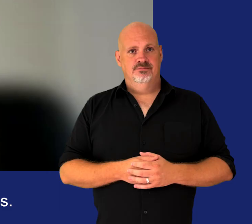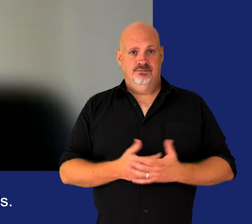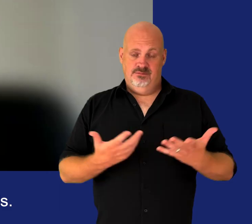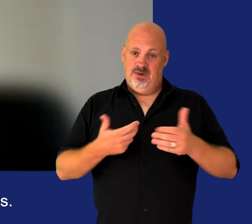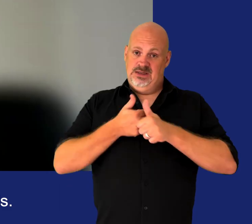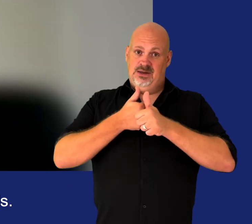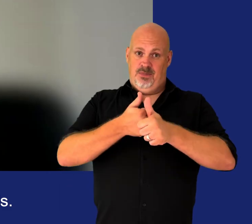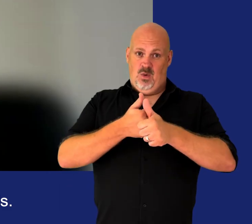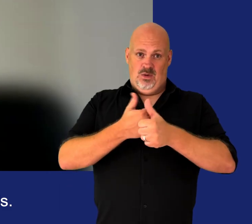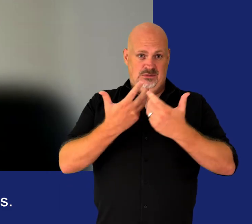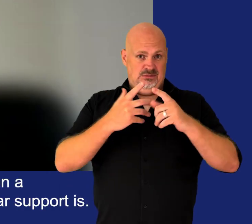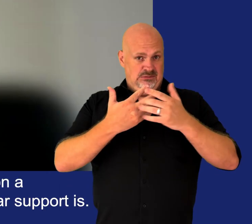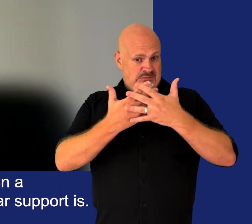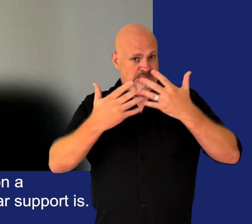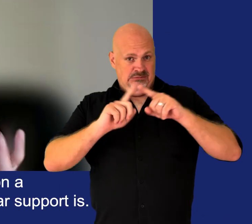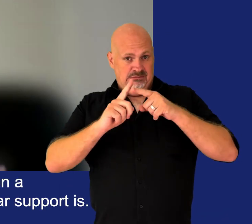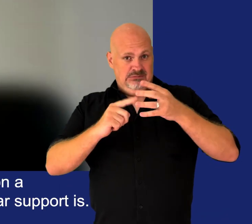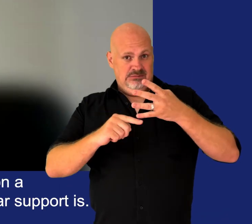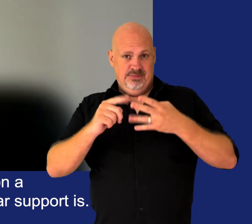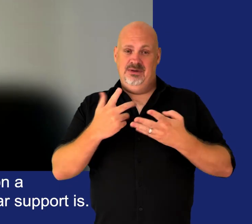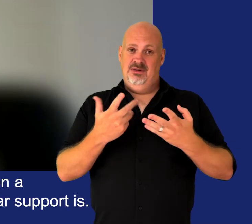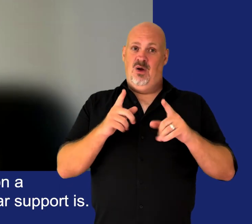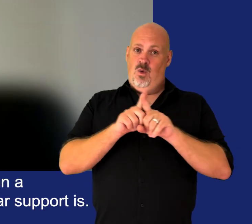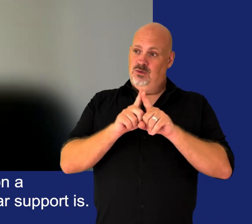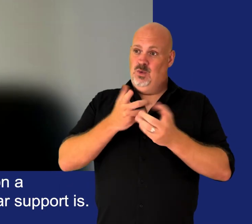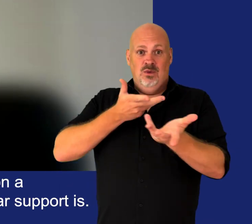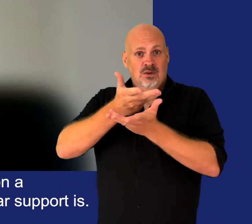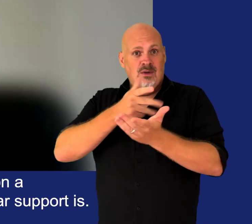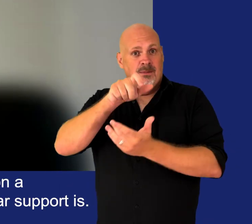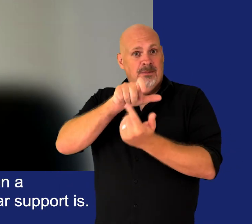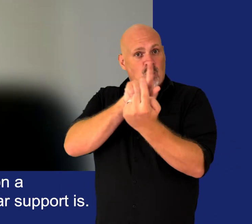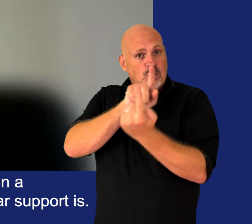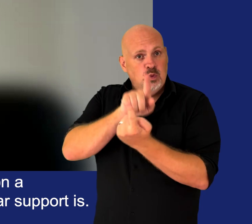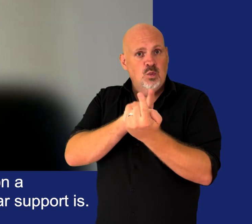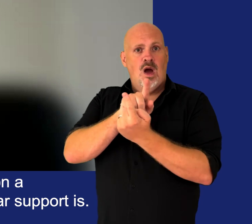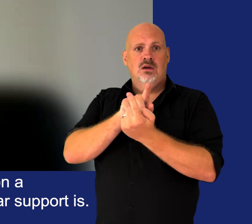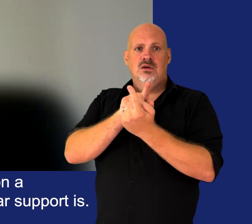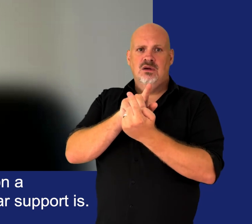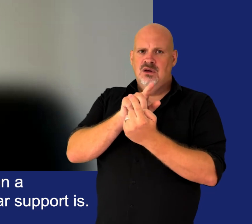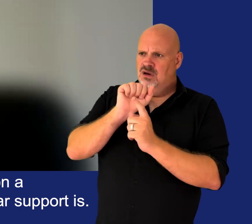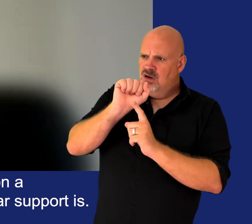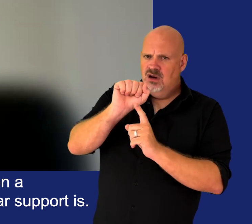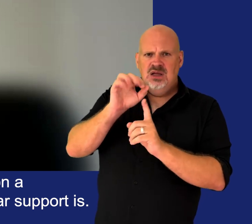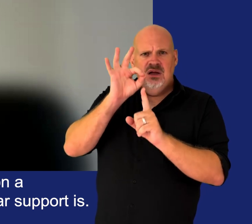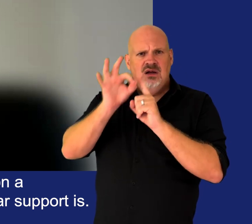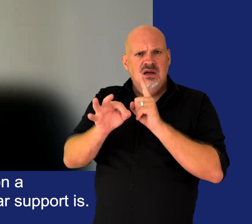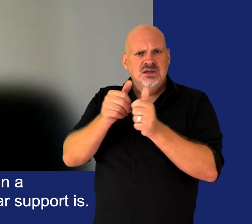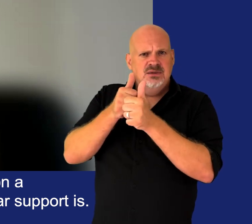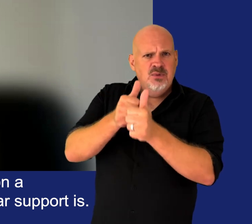And the support is on so many levels, but it's all about speaking to people on a one-to-one basis to find out what your particular